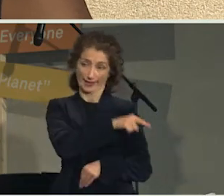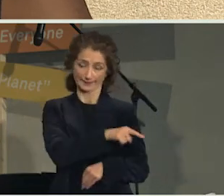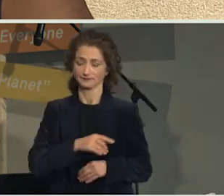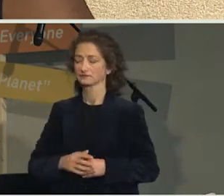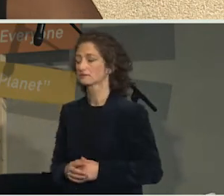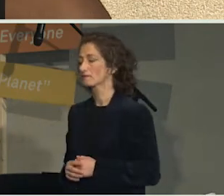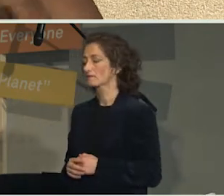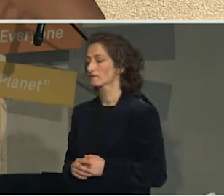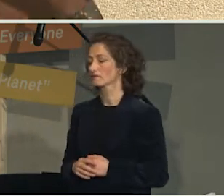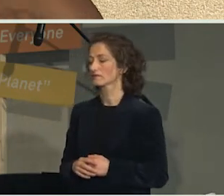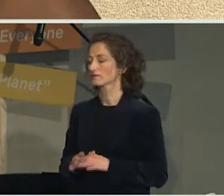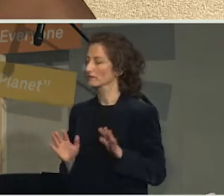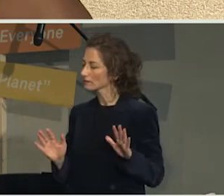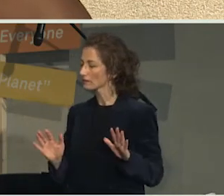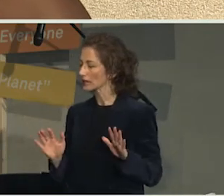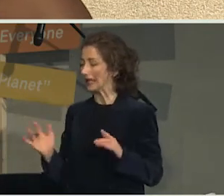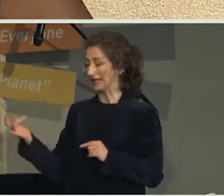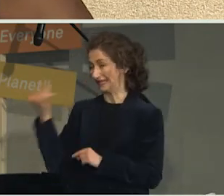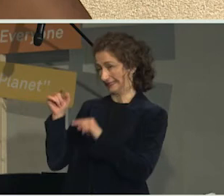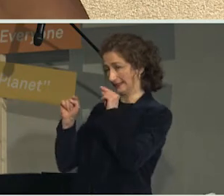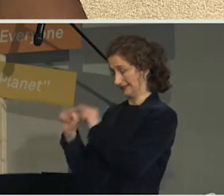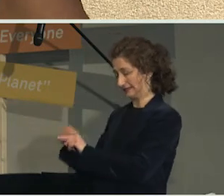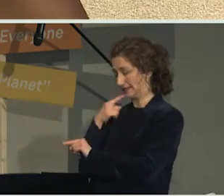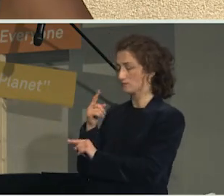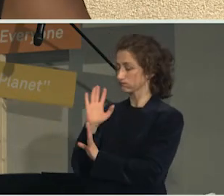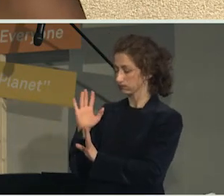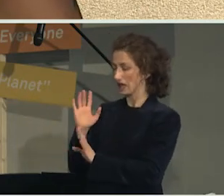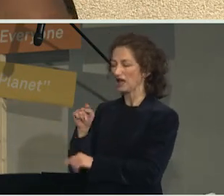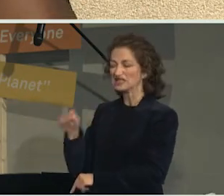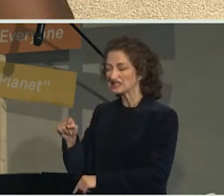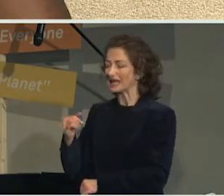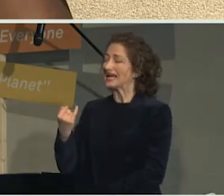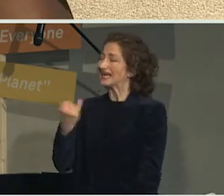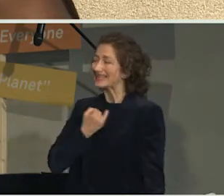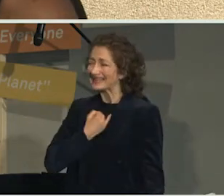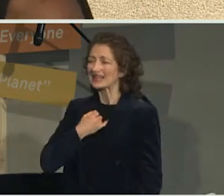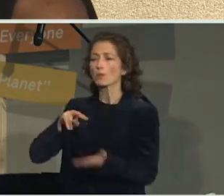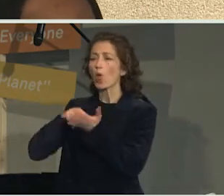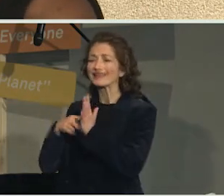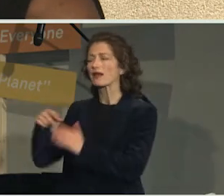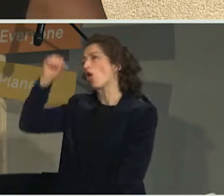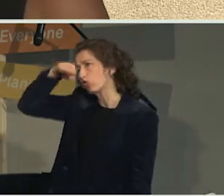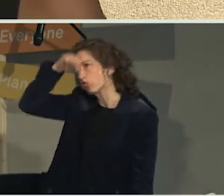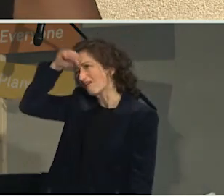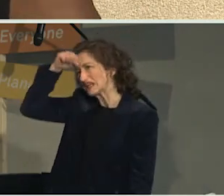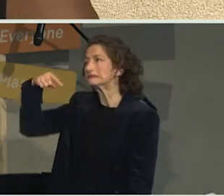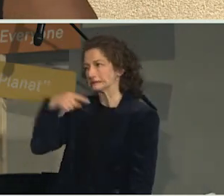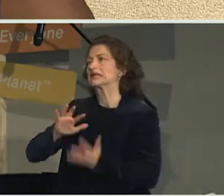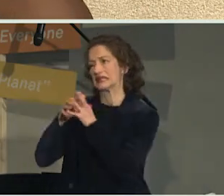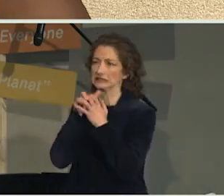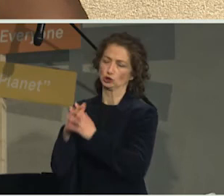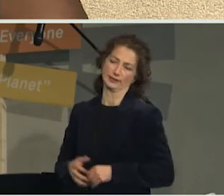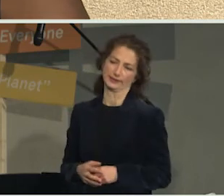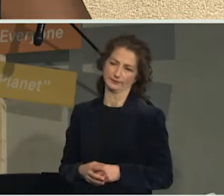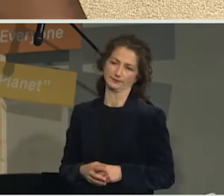of intersectionality is that it is identity politics run amok, the mothership of all identity